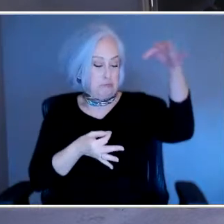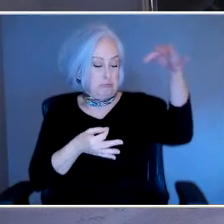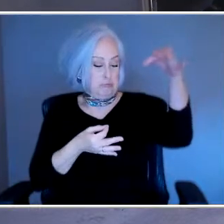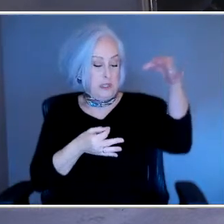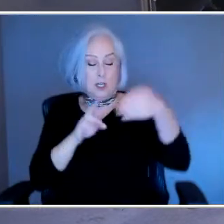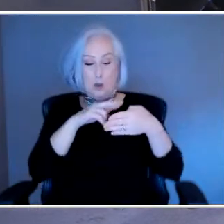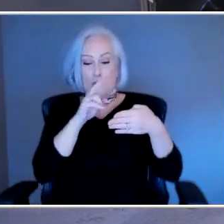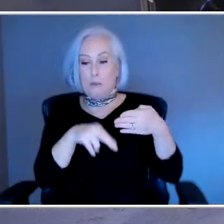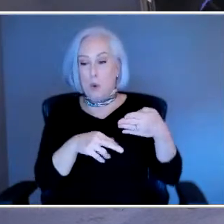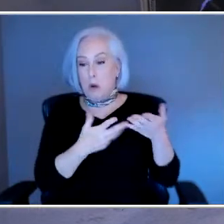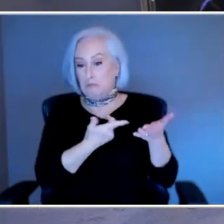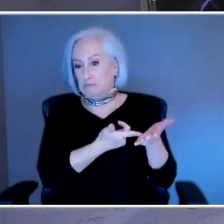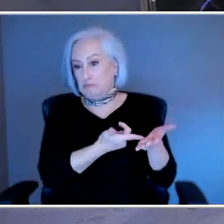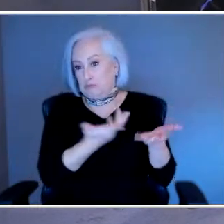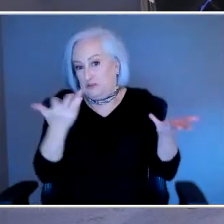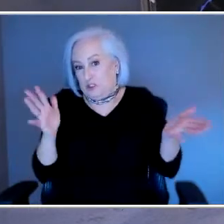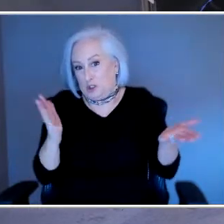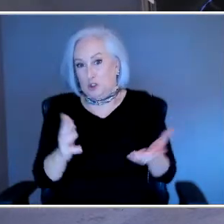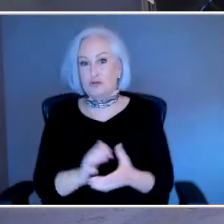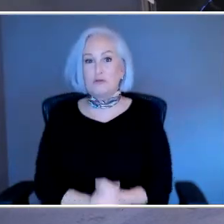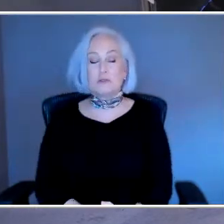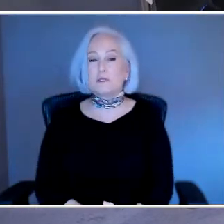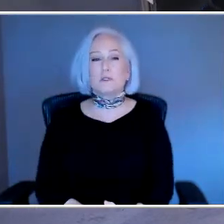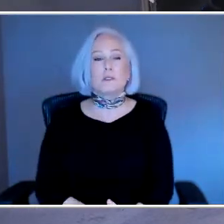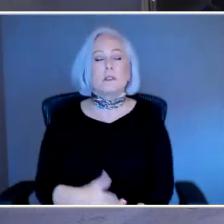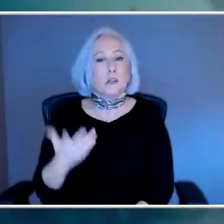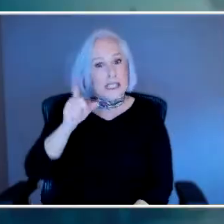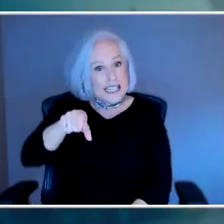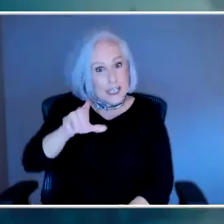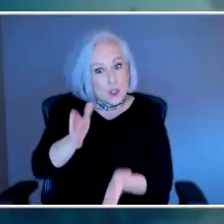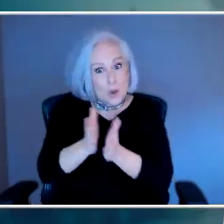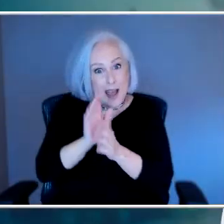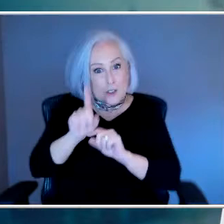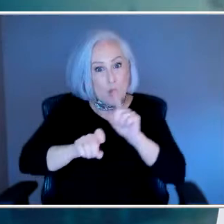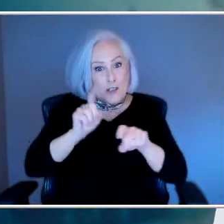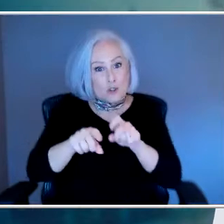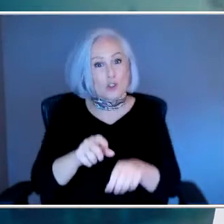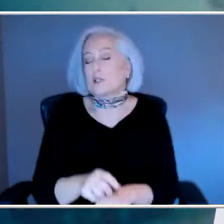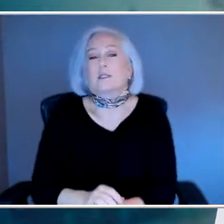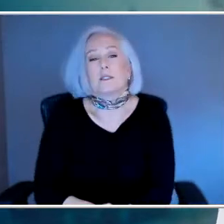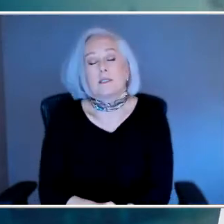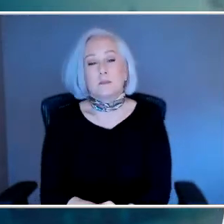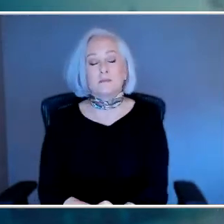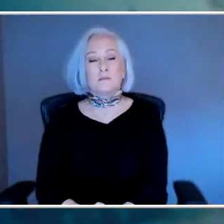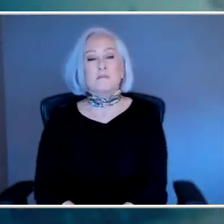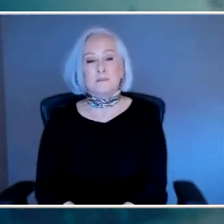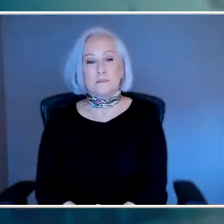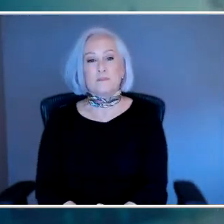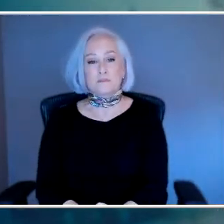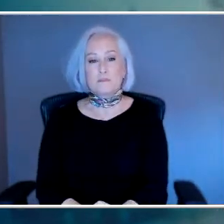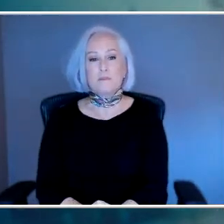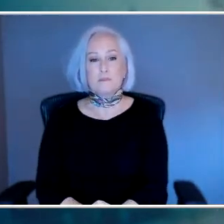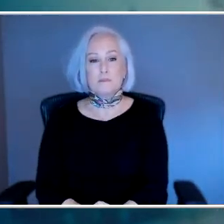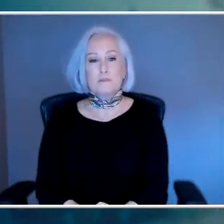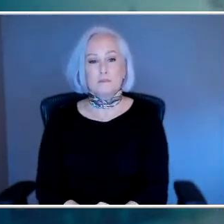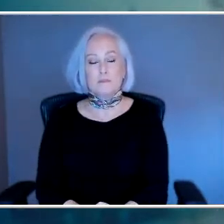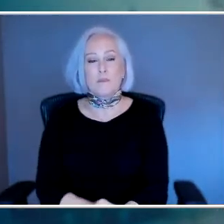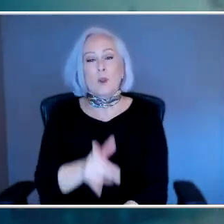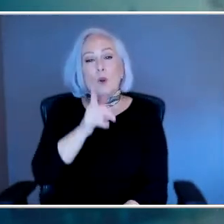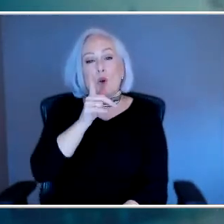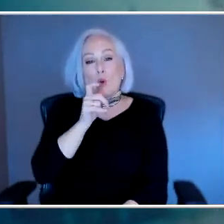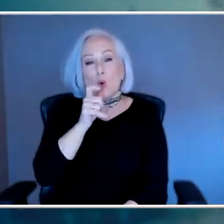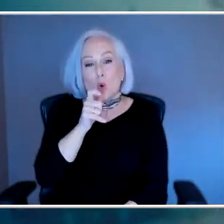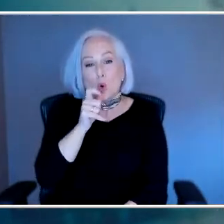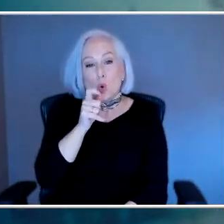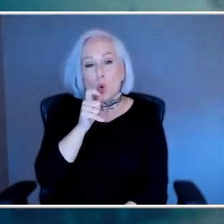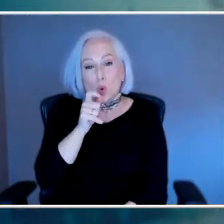right. Should they be asking questions? I think one of the things that's valid to ask is, who were the pathologists that reviewed